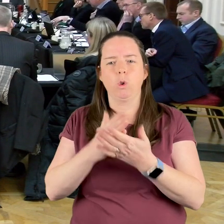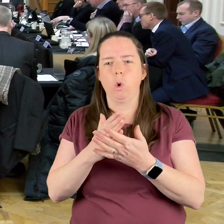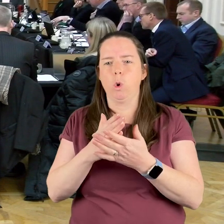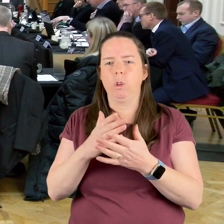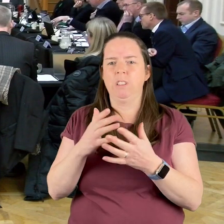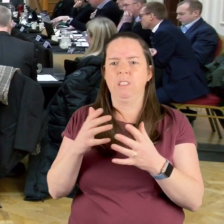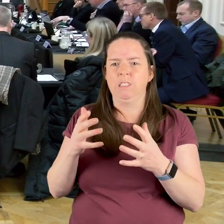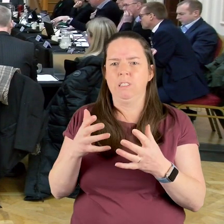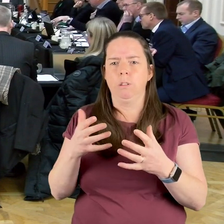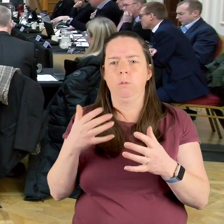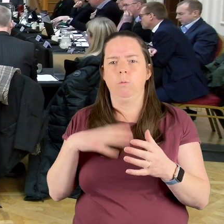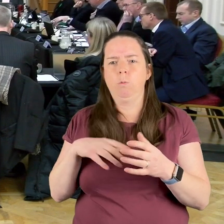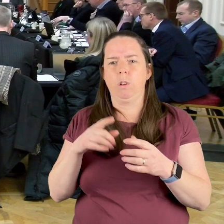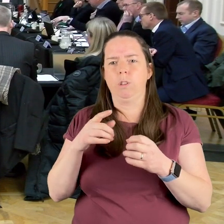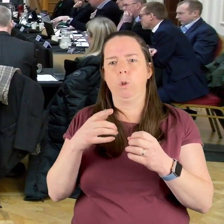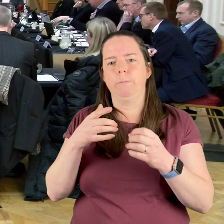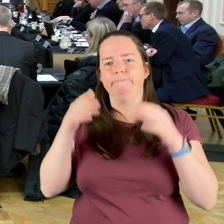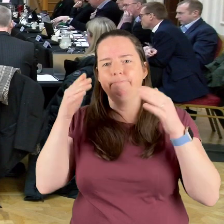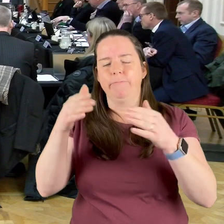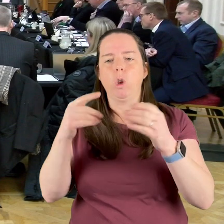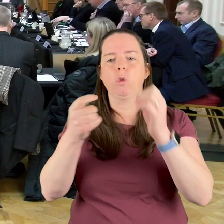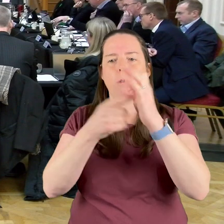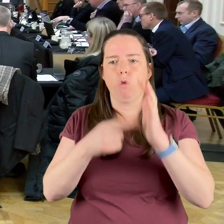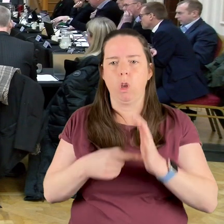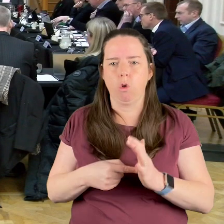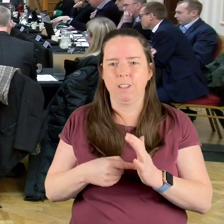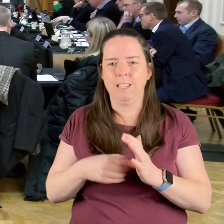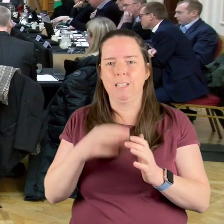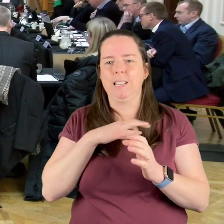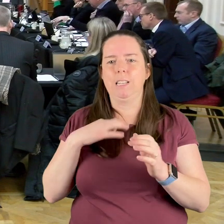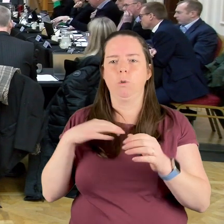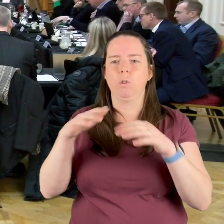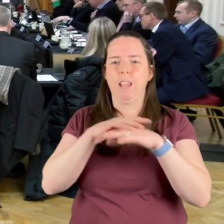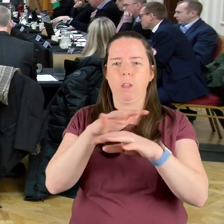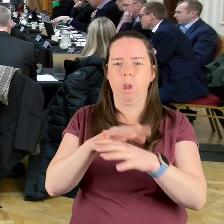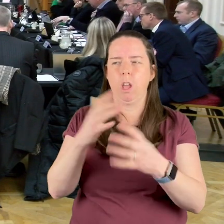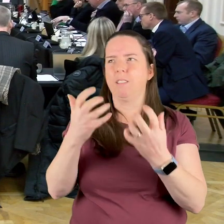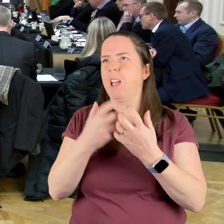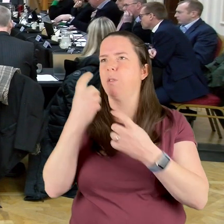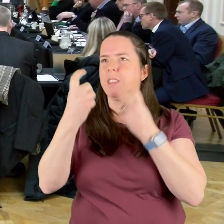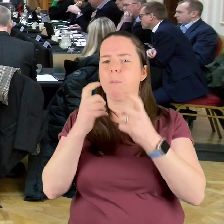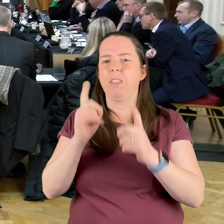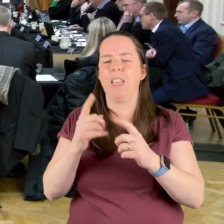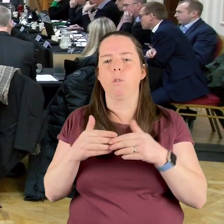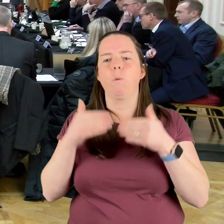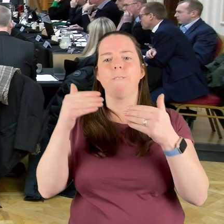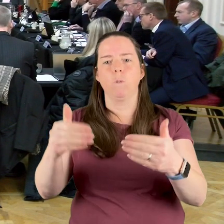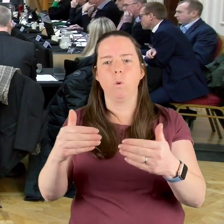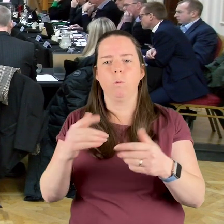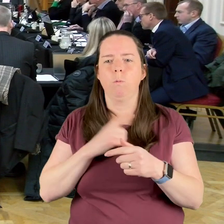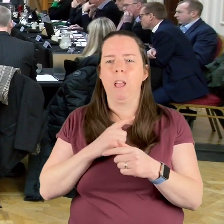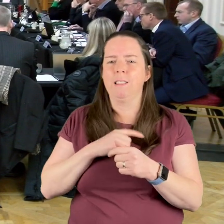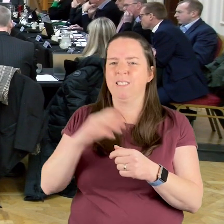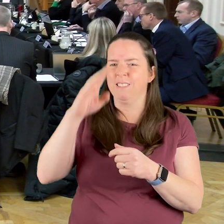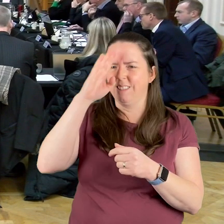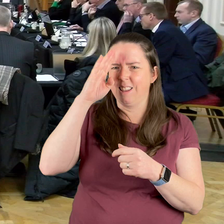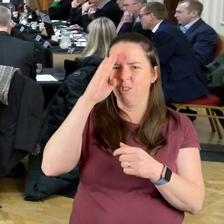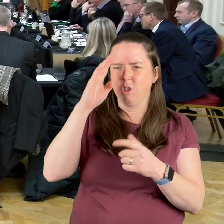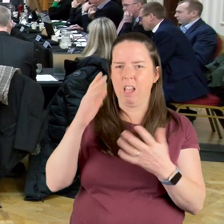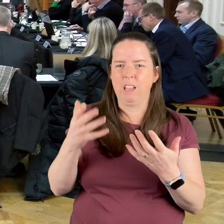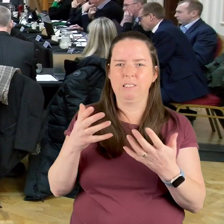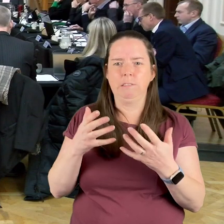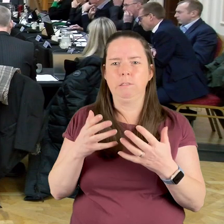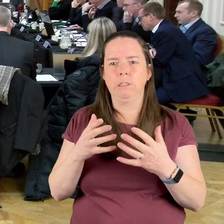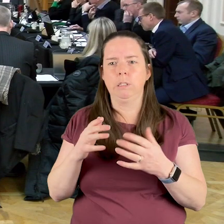fall into the trap of attempting to boil the ocean, and how we think about what the key priorities are at each clinical network, or, you know, how we